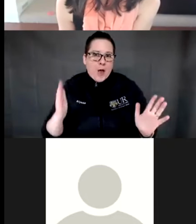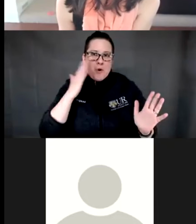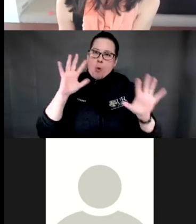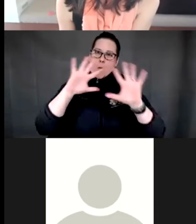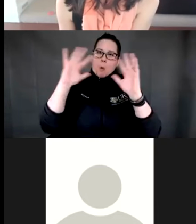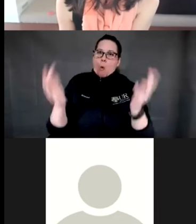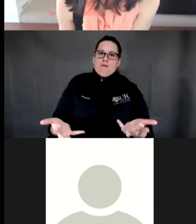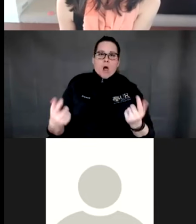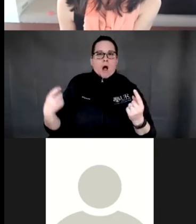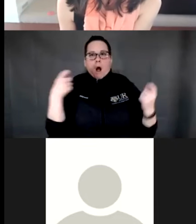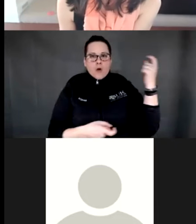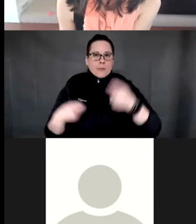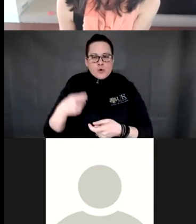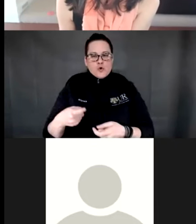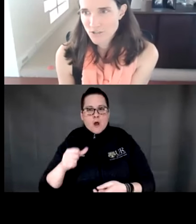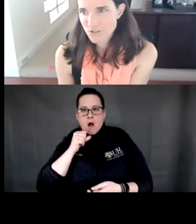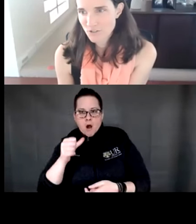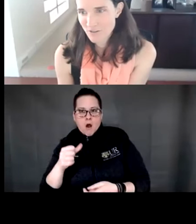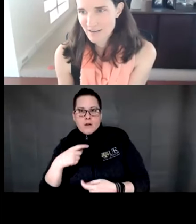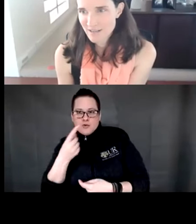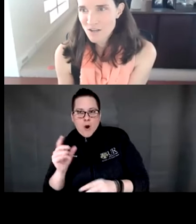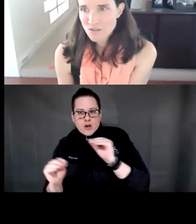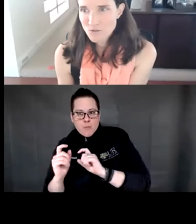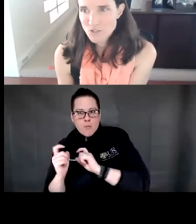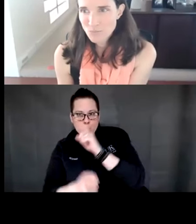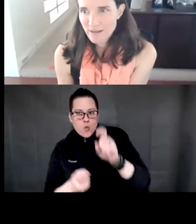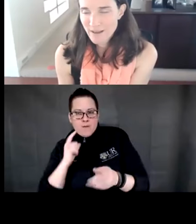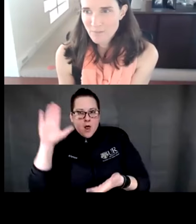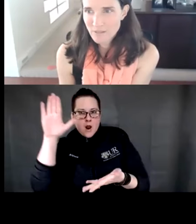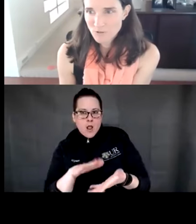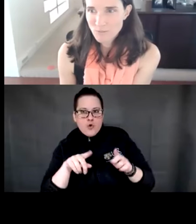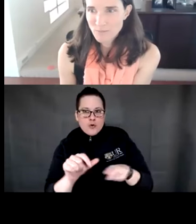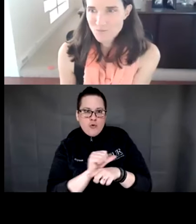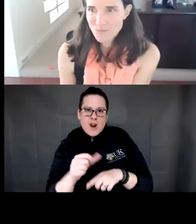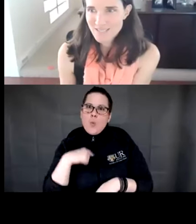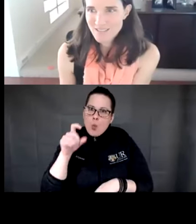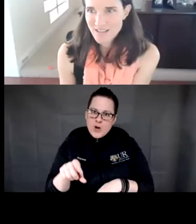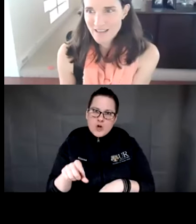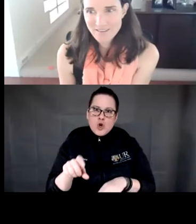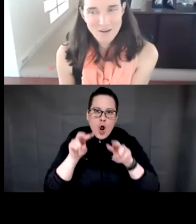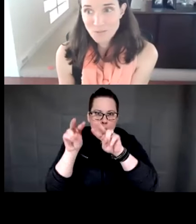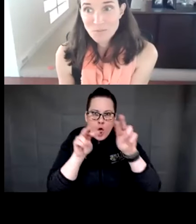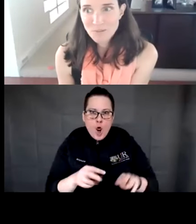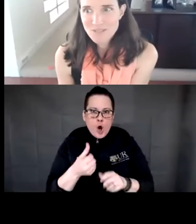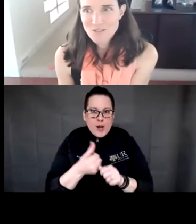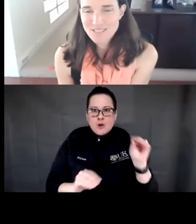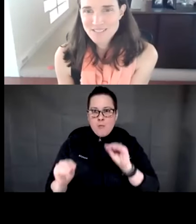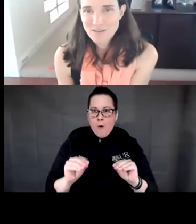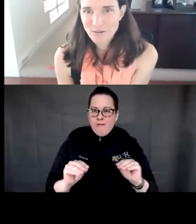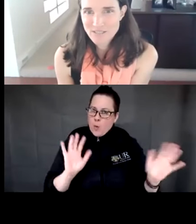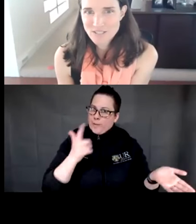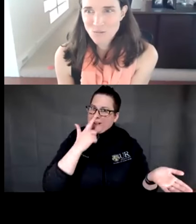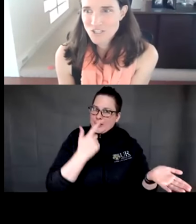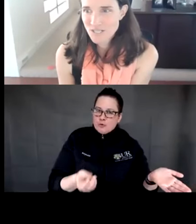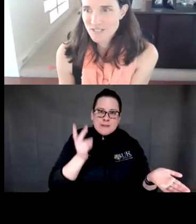overall contribution of the uninstructed movements and how that changes over training. So we should break that up on a movement by movement basis. And it'd be really interesting to